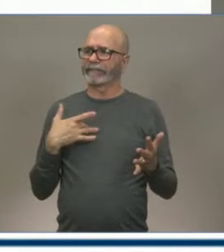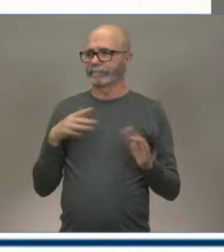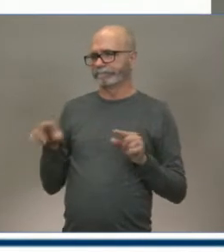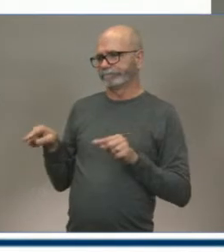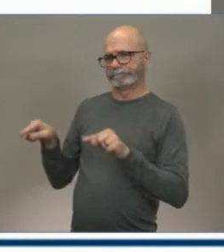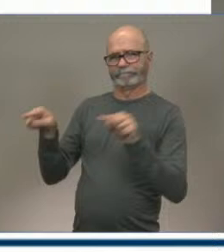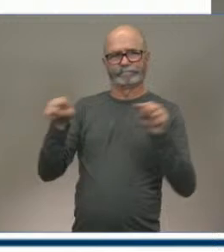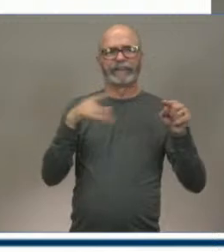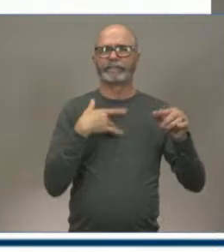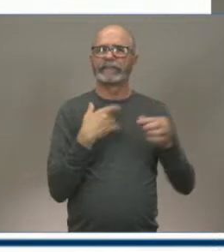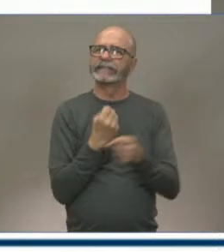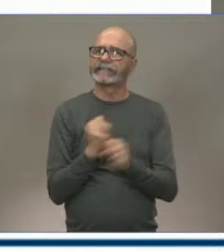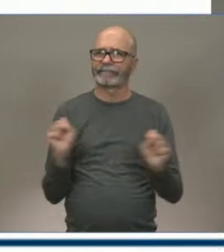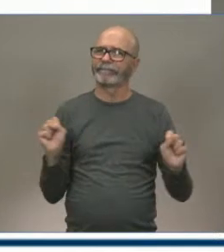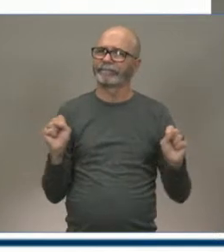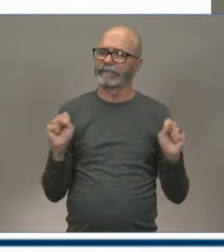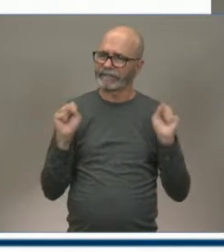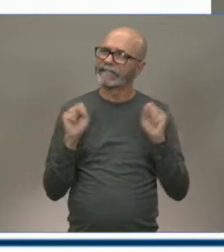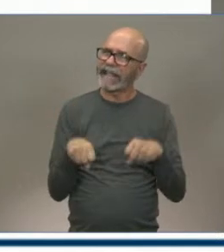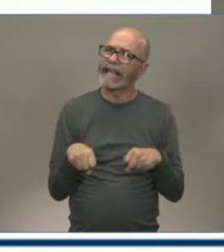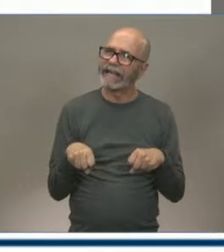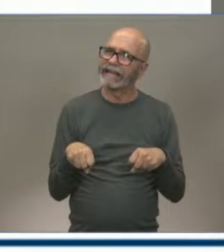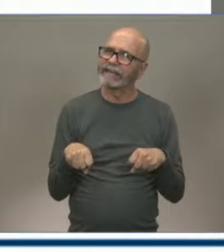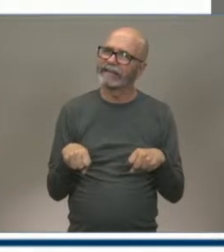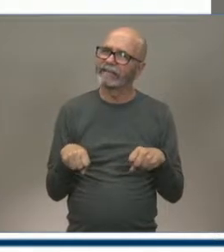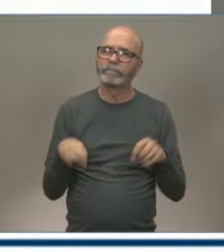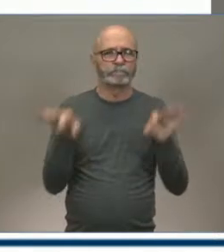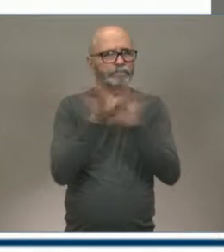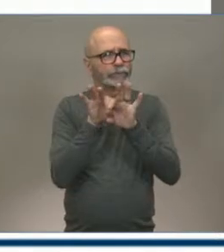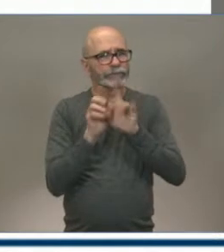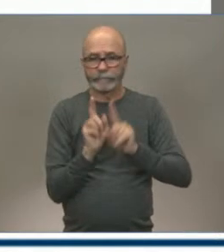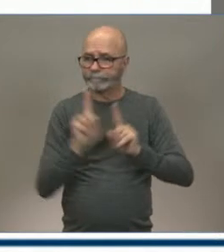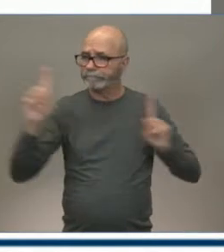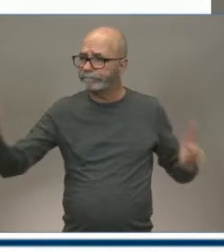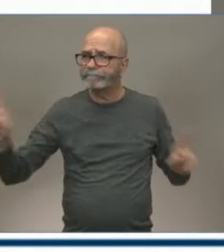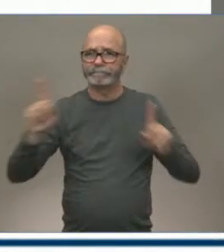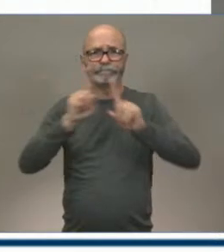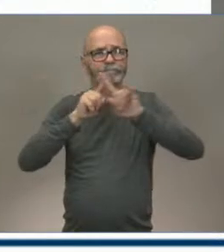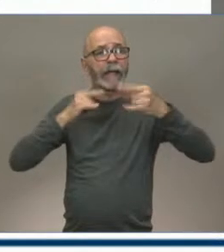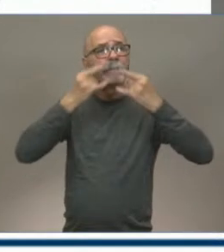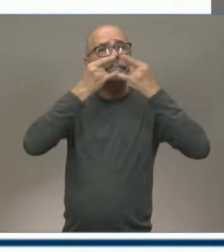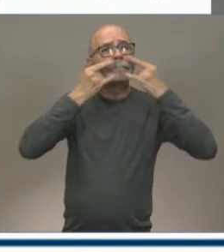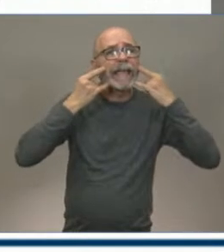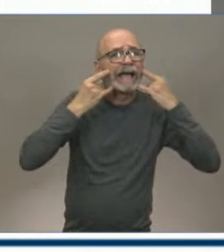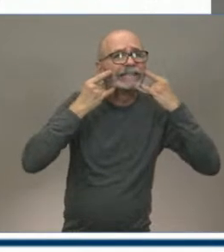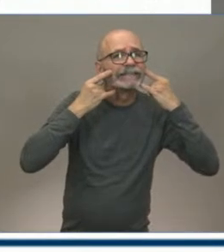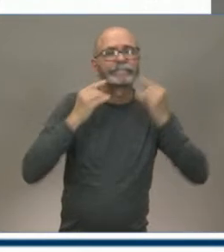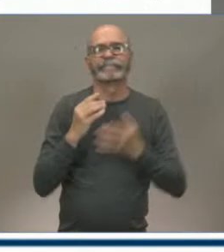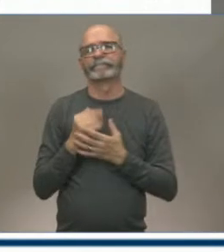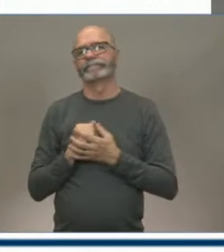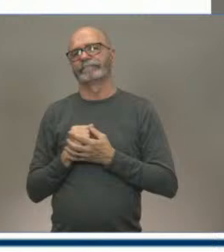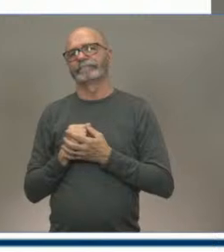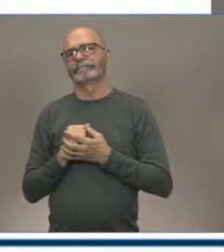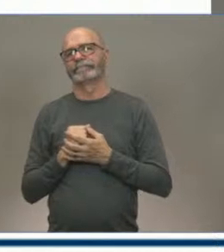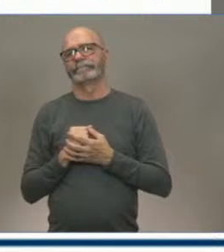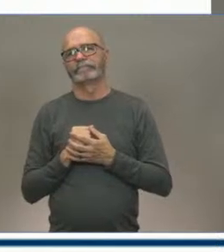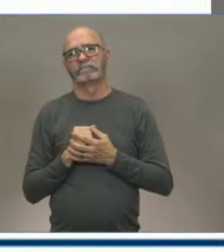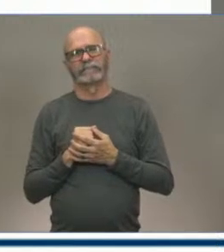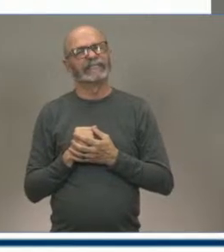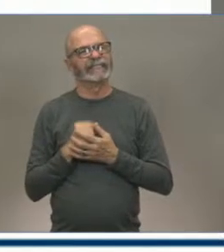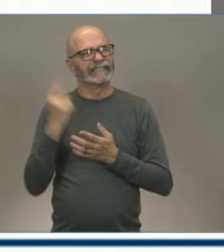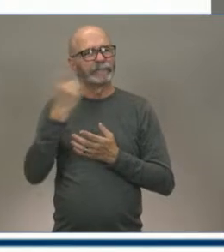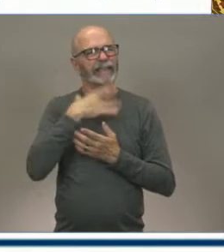always based on things like physical distancing, masking where it can be achieved, those kind of